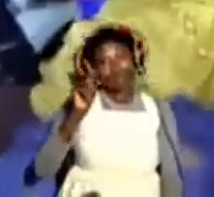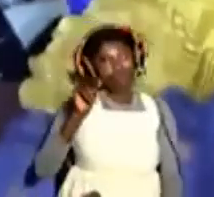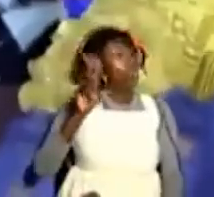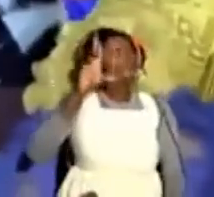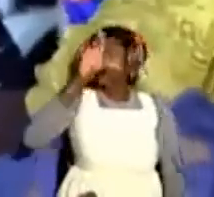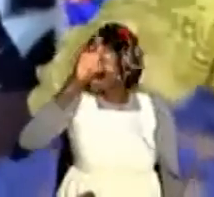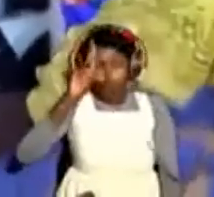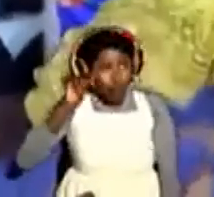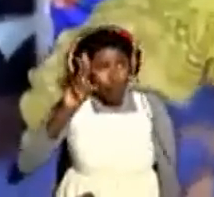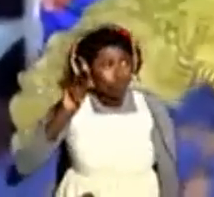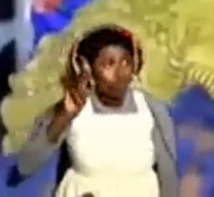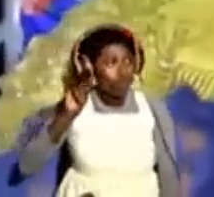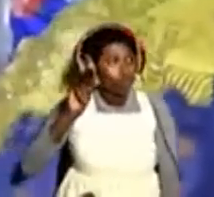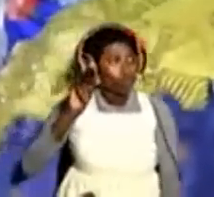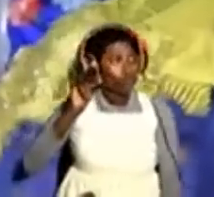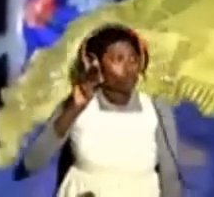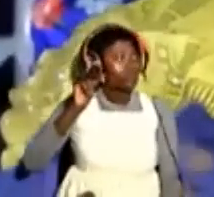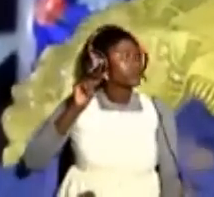No.